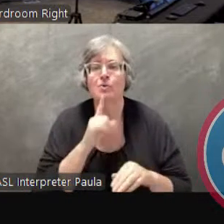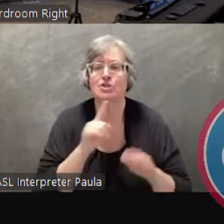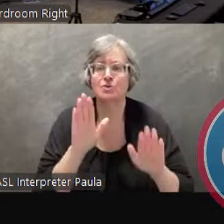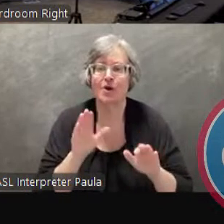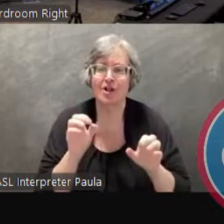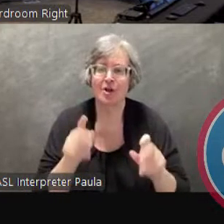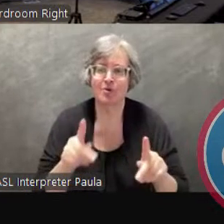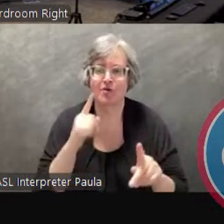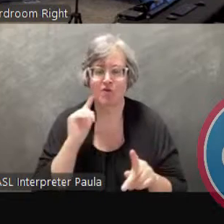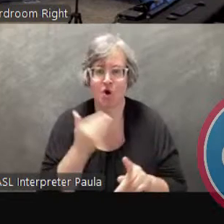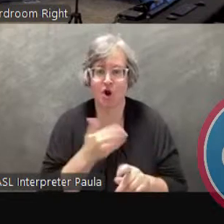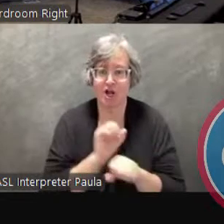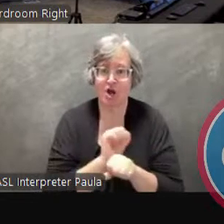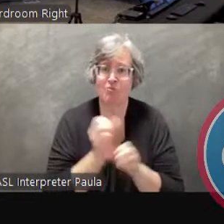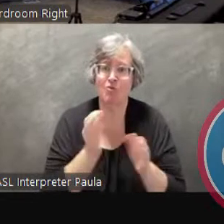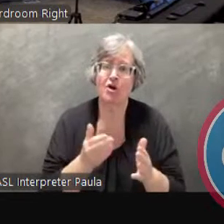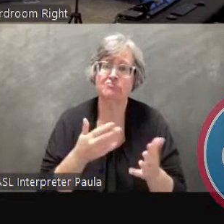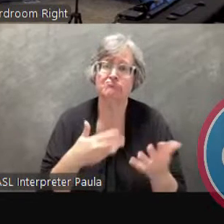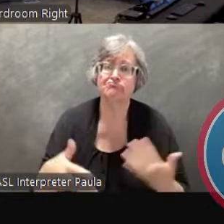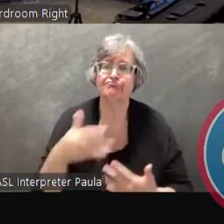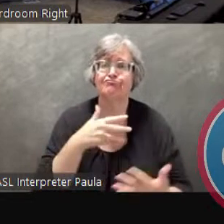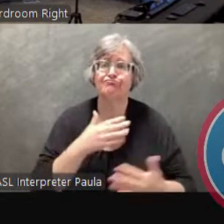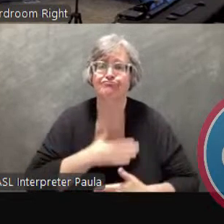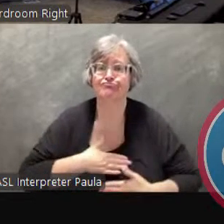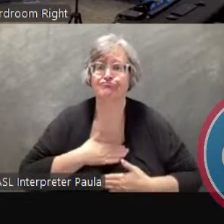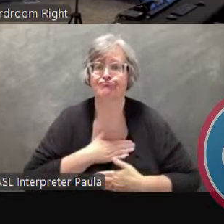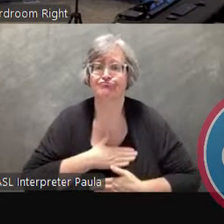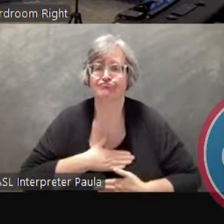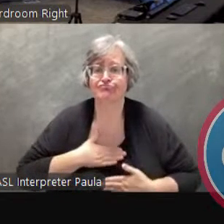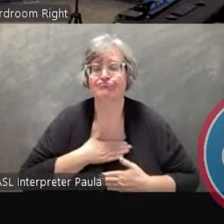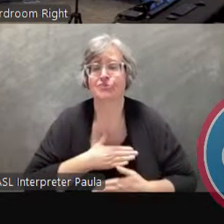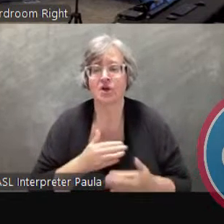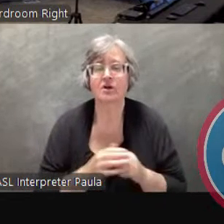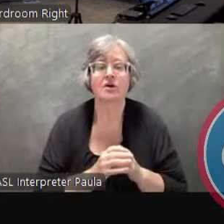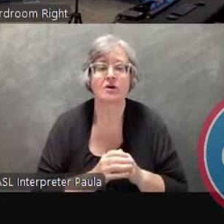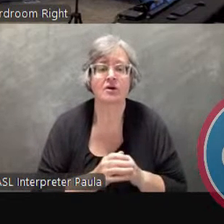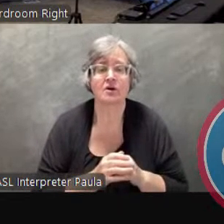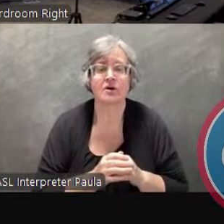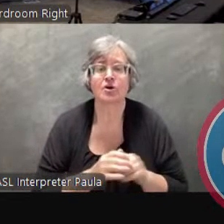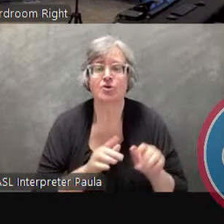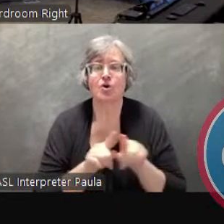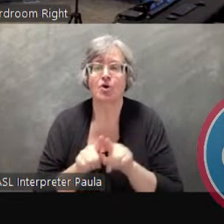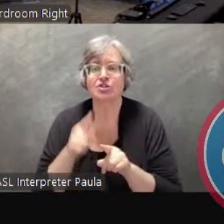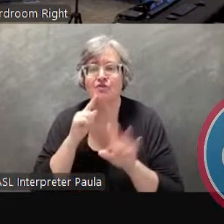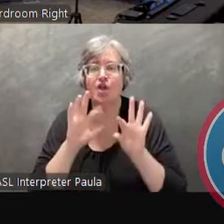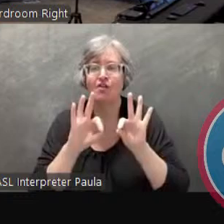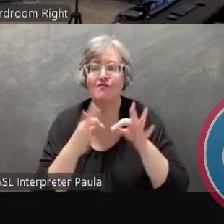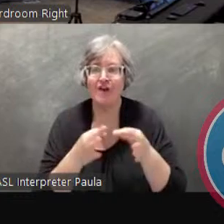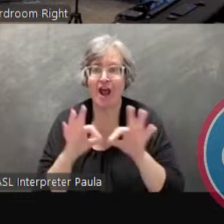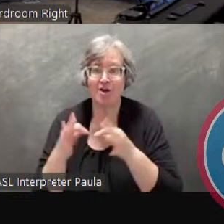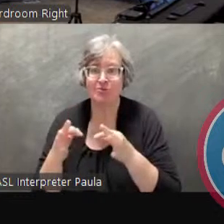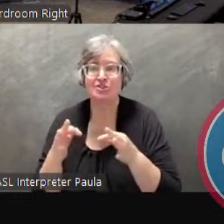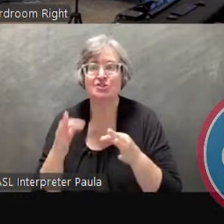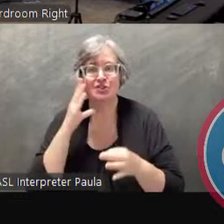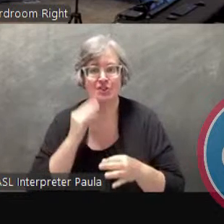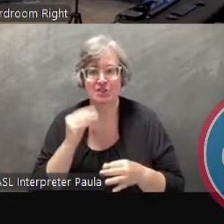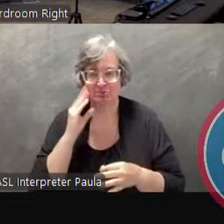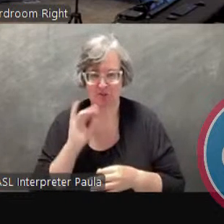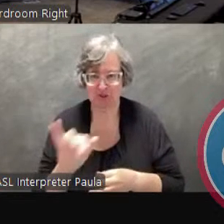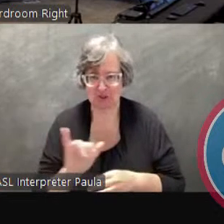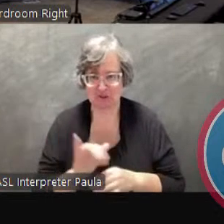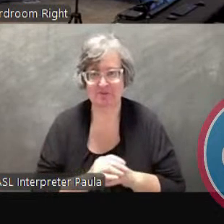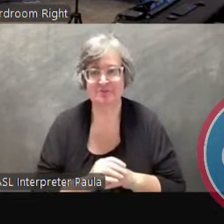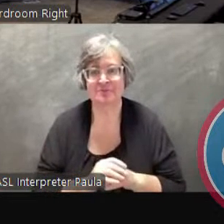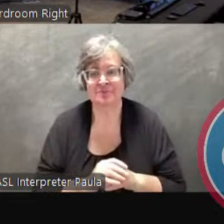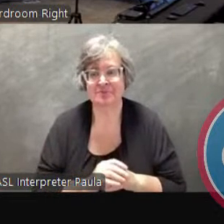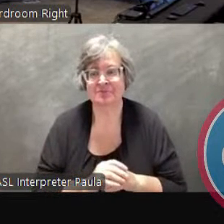our employees to enjoy some time together, but it was an opportunity for their families to experience it as well. And I